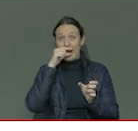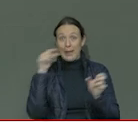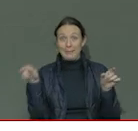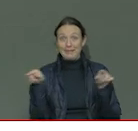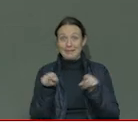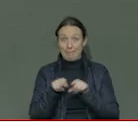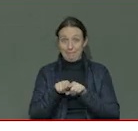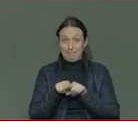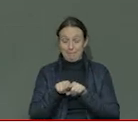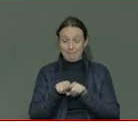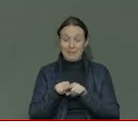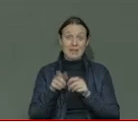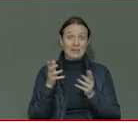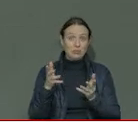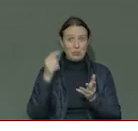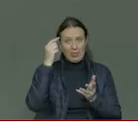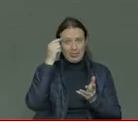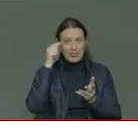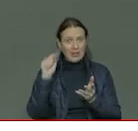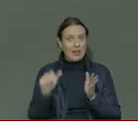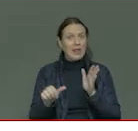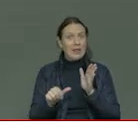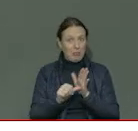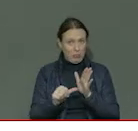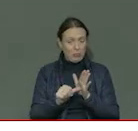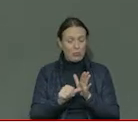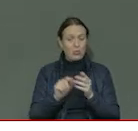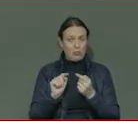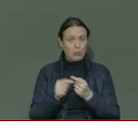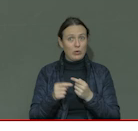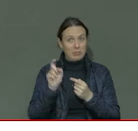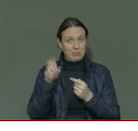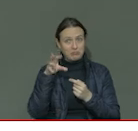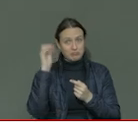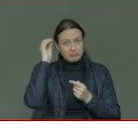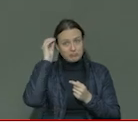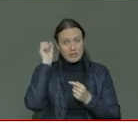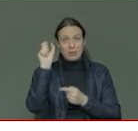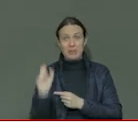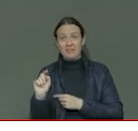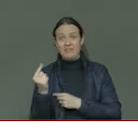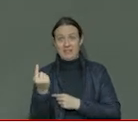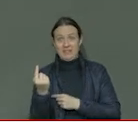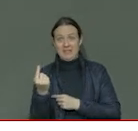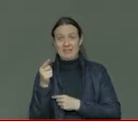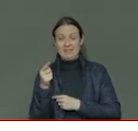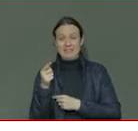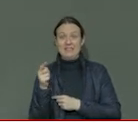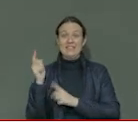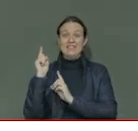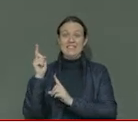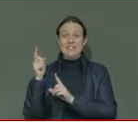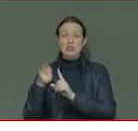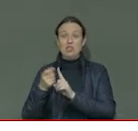Is that by coincidence? No, it's very, very deliberate. So the first one, Pi's teacher at